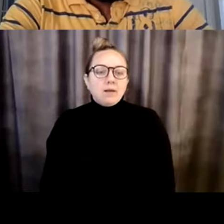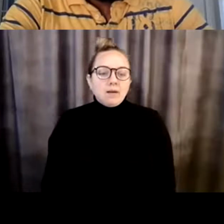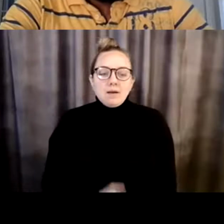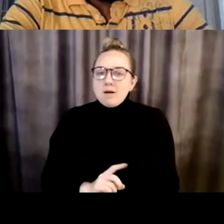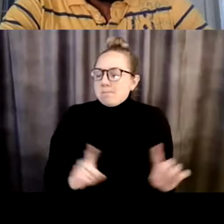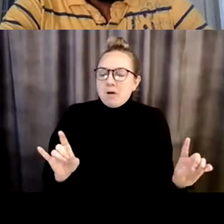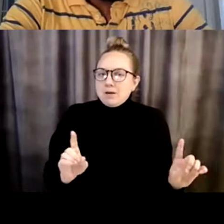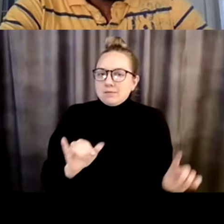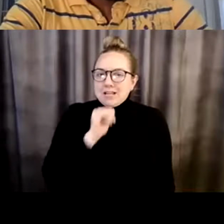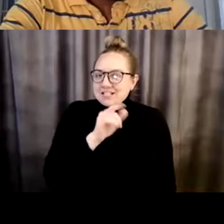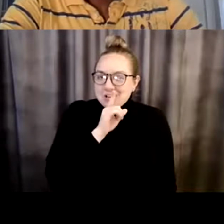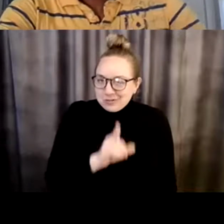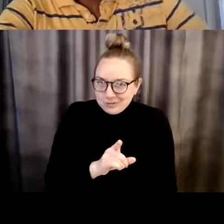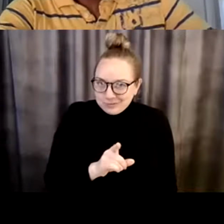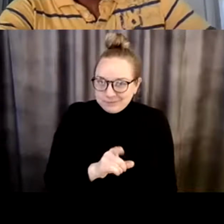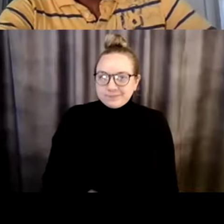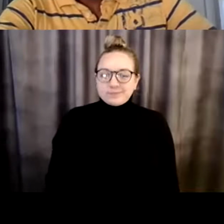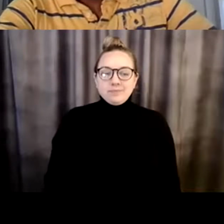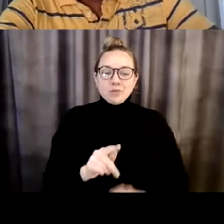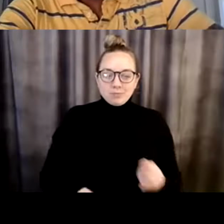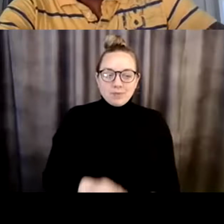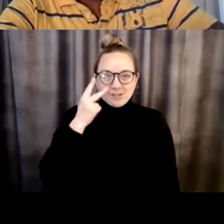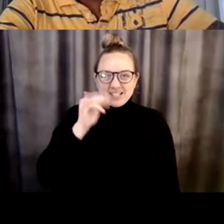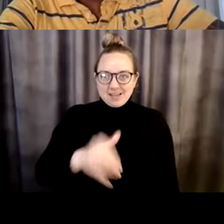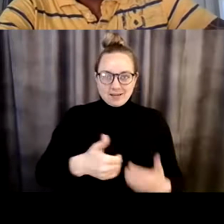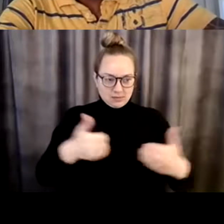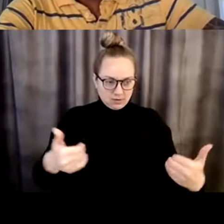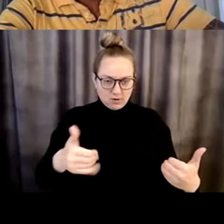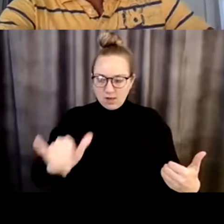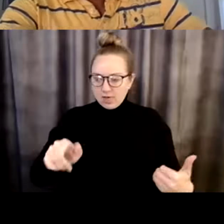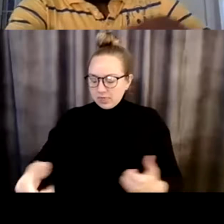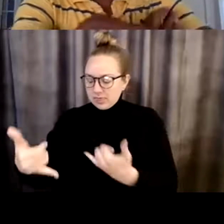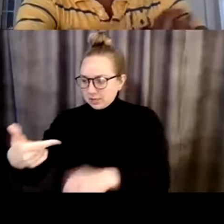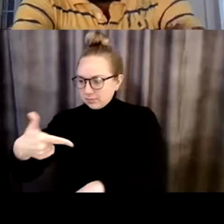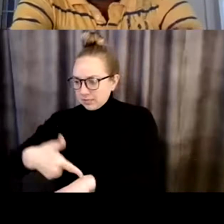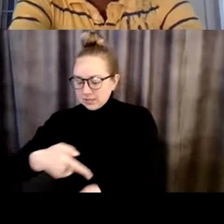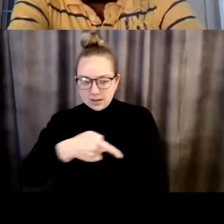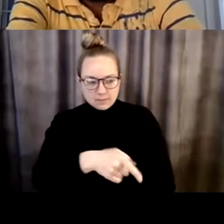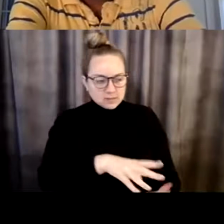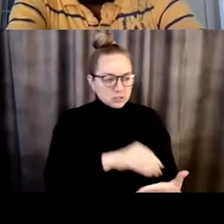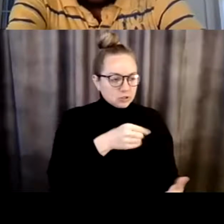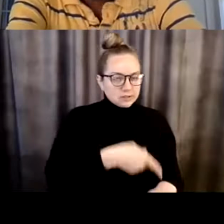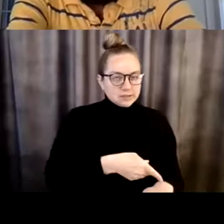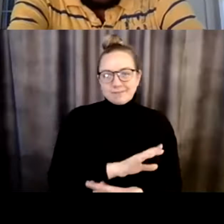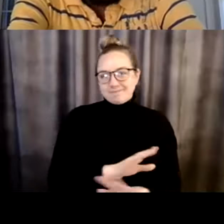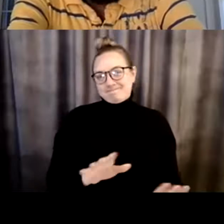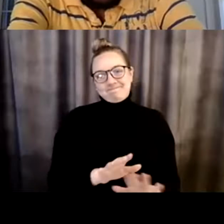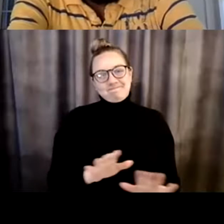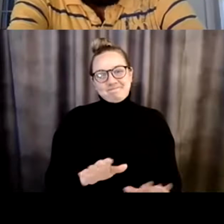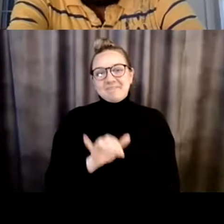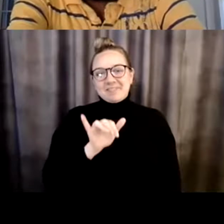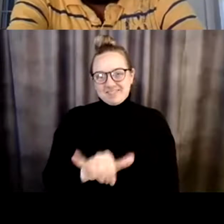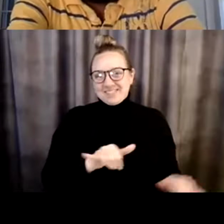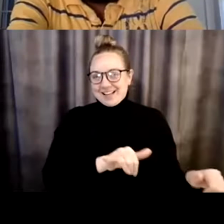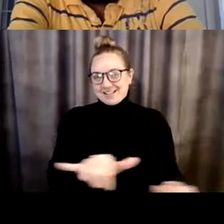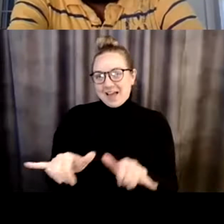see a very clear separation between now it's playtime, and now it's learning time. So in keeping with what a lot of you have